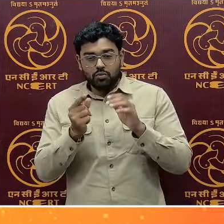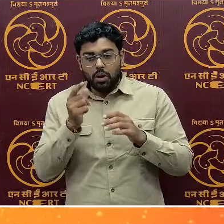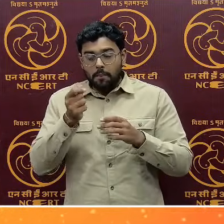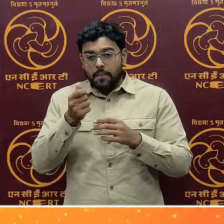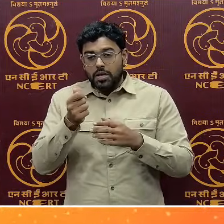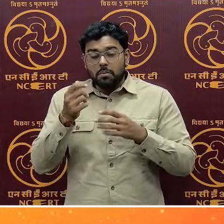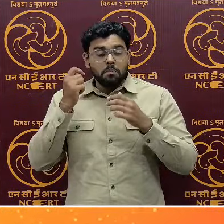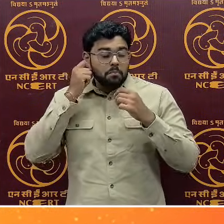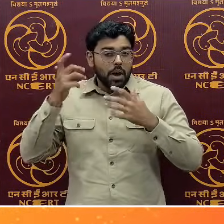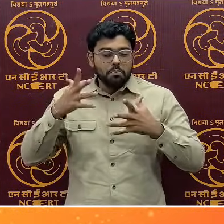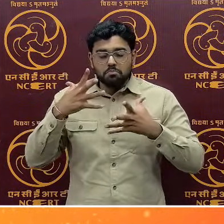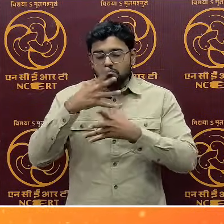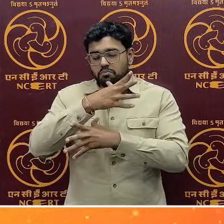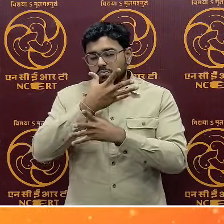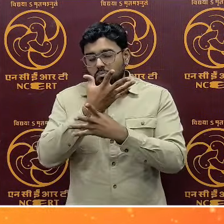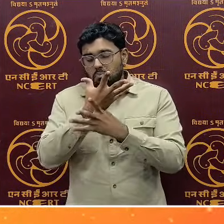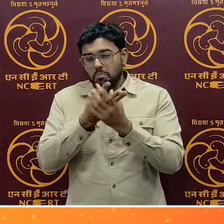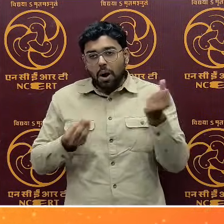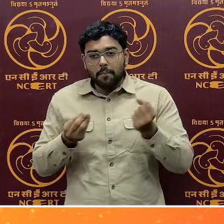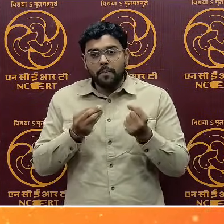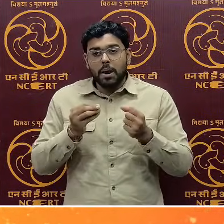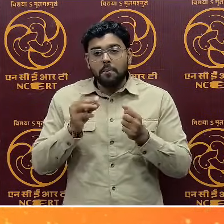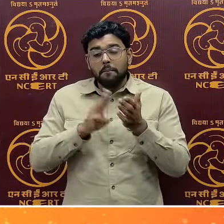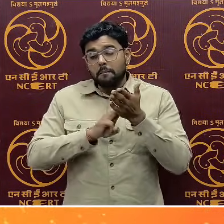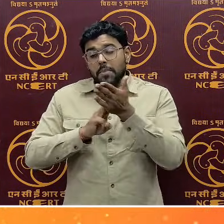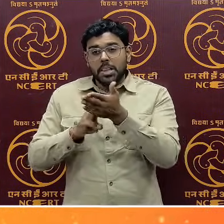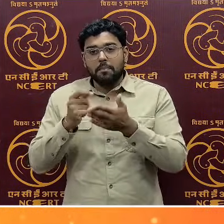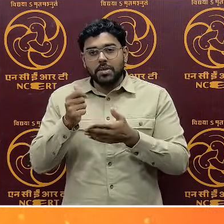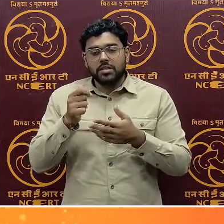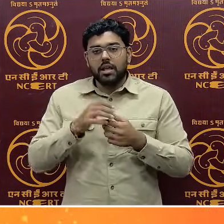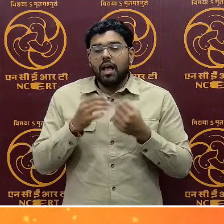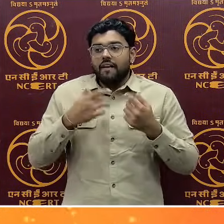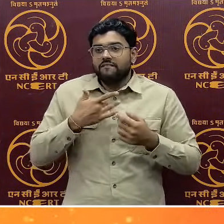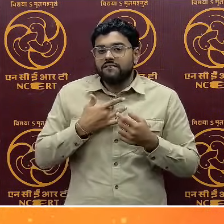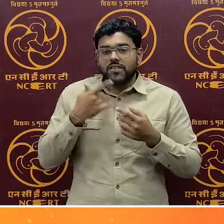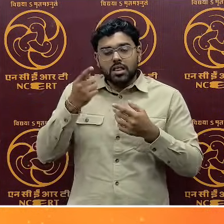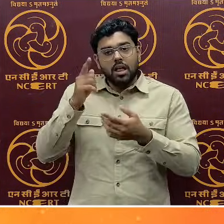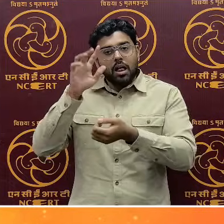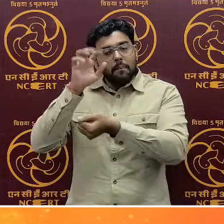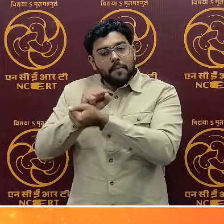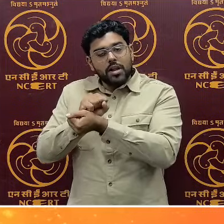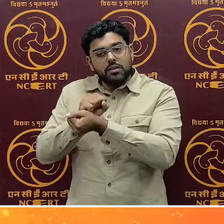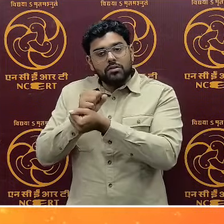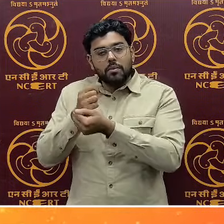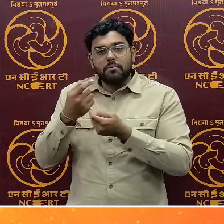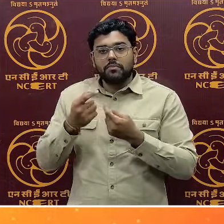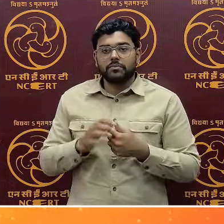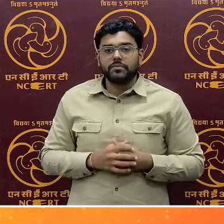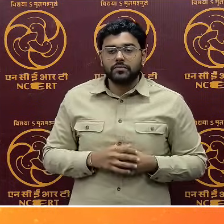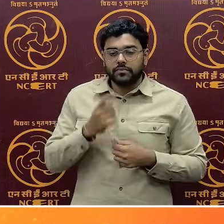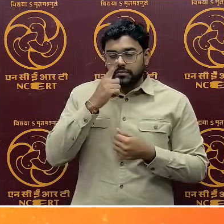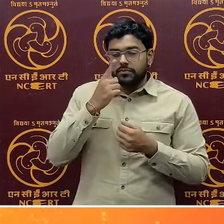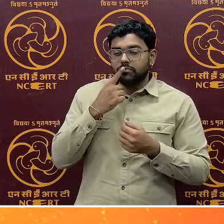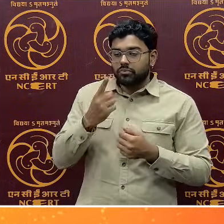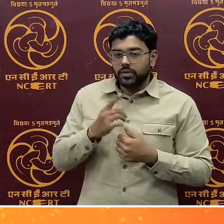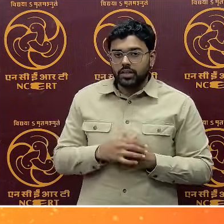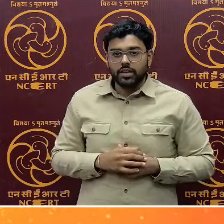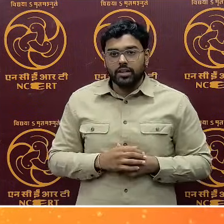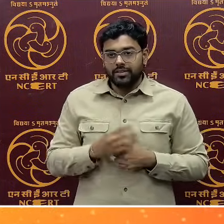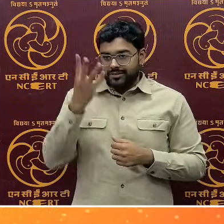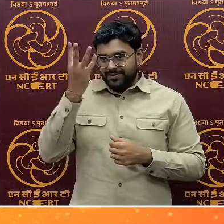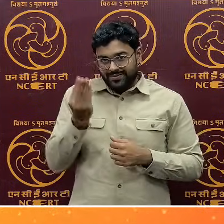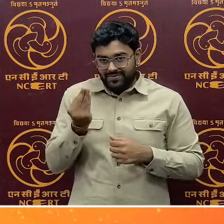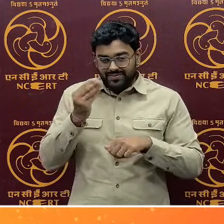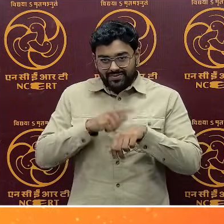of jewelry. I thought Tim Nolan was arrested, Mrs. Brown said. So at the dinner table,